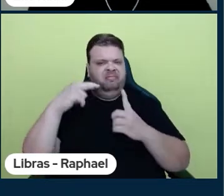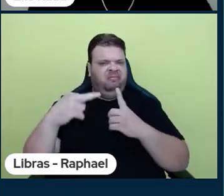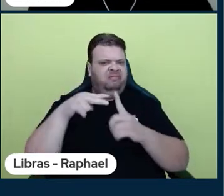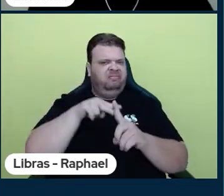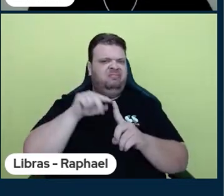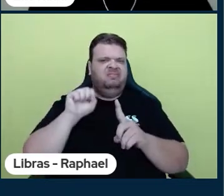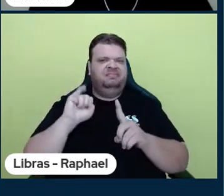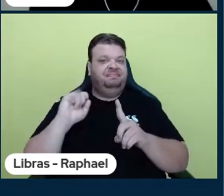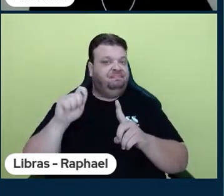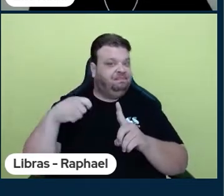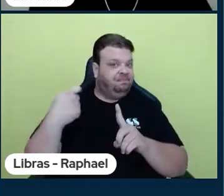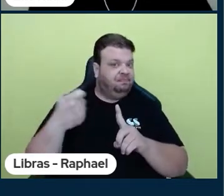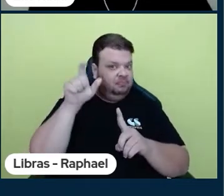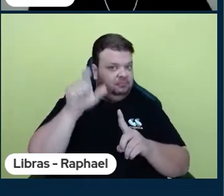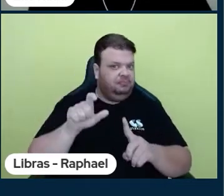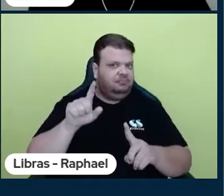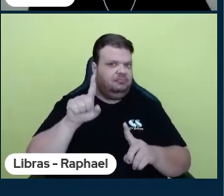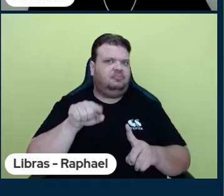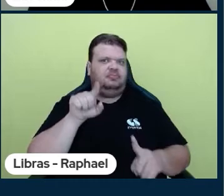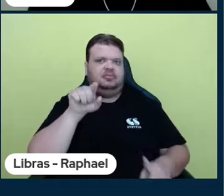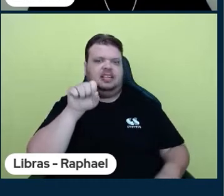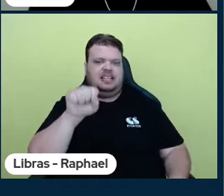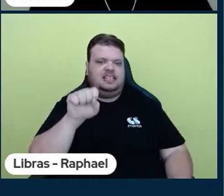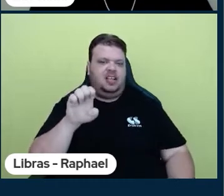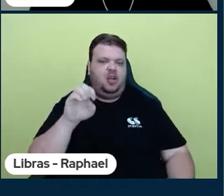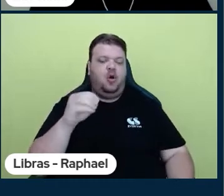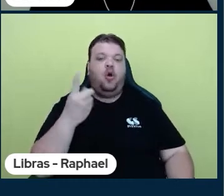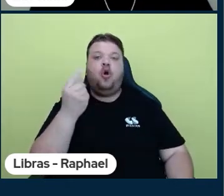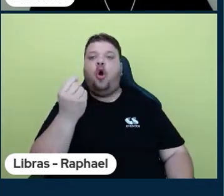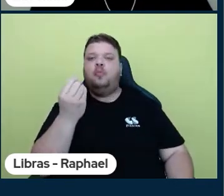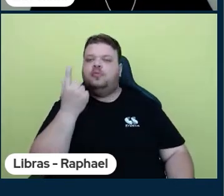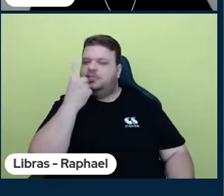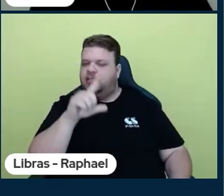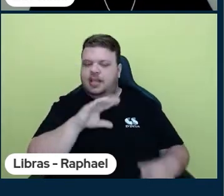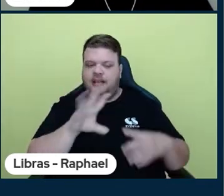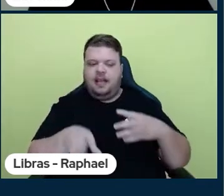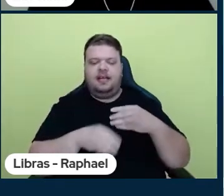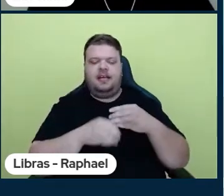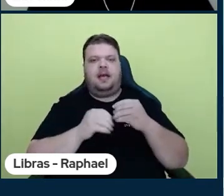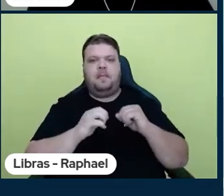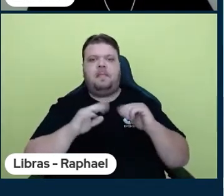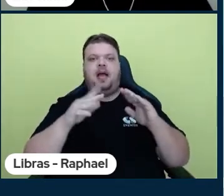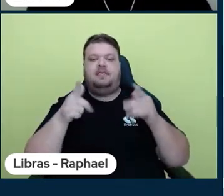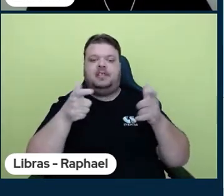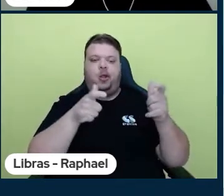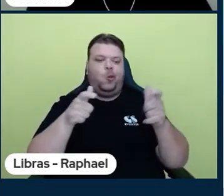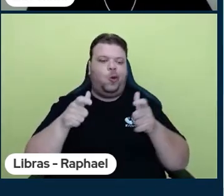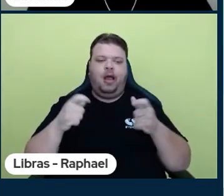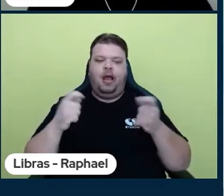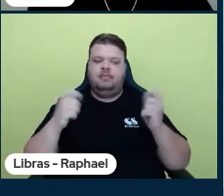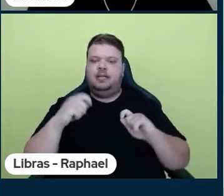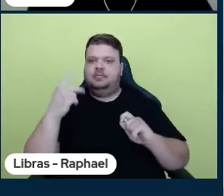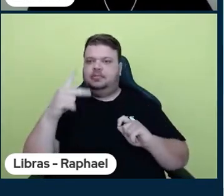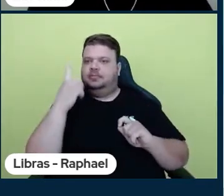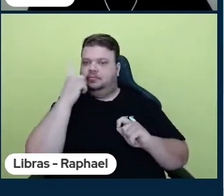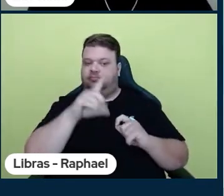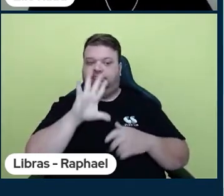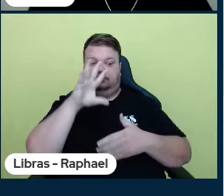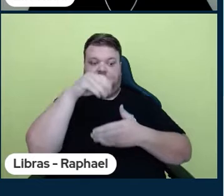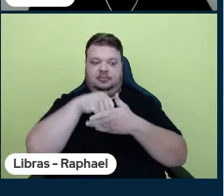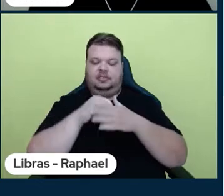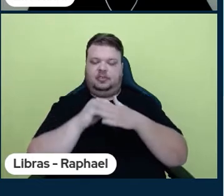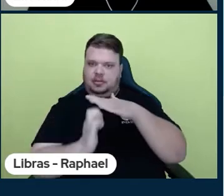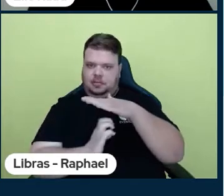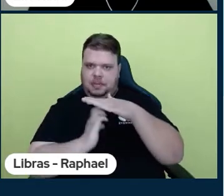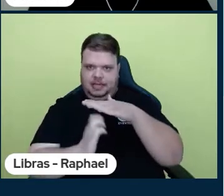for the websites that you're working for. So answering those two questions